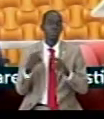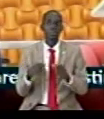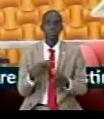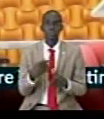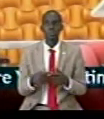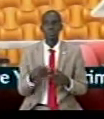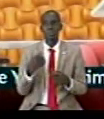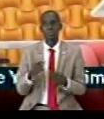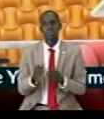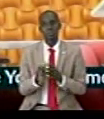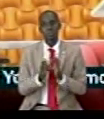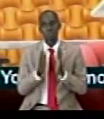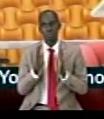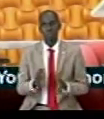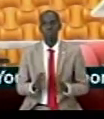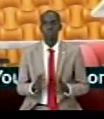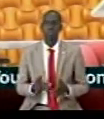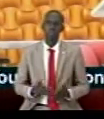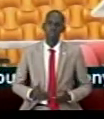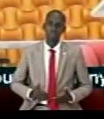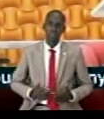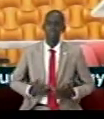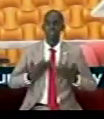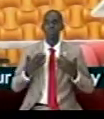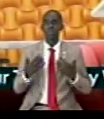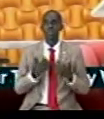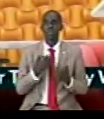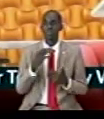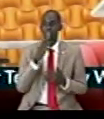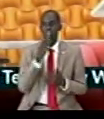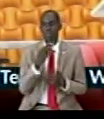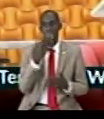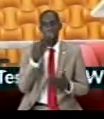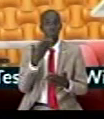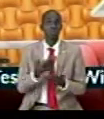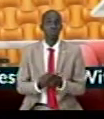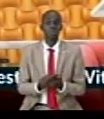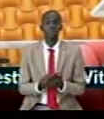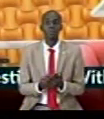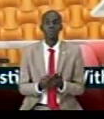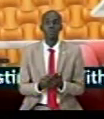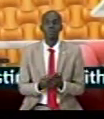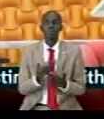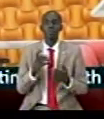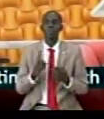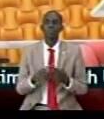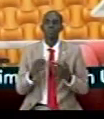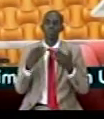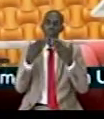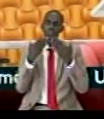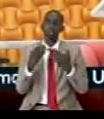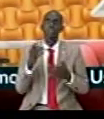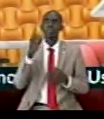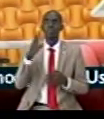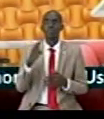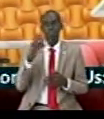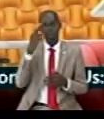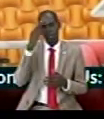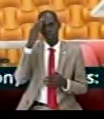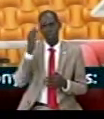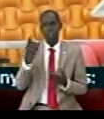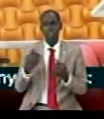has been going awesome. I want to thank God for that. I actually want to thank God. The main thing why I came here